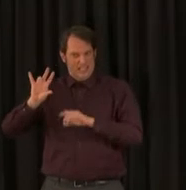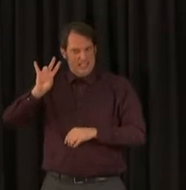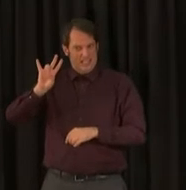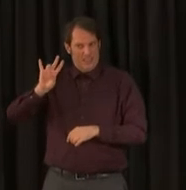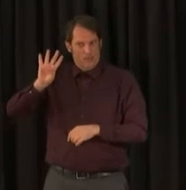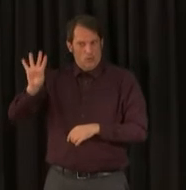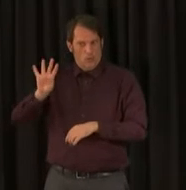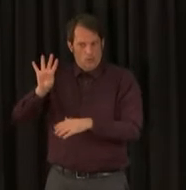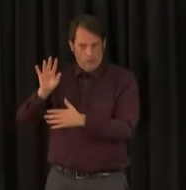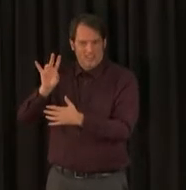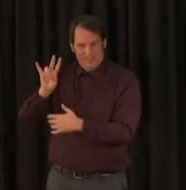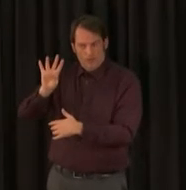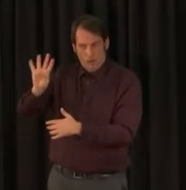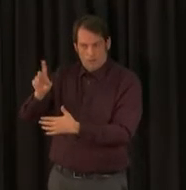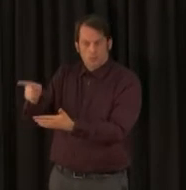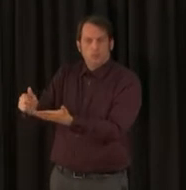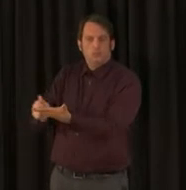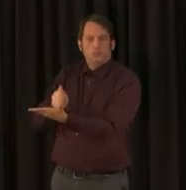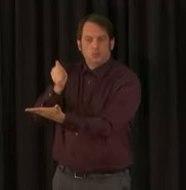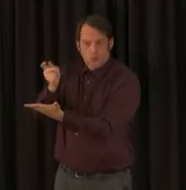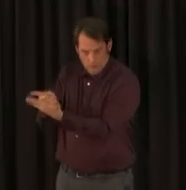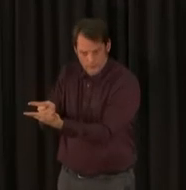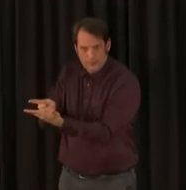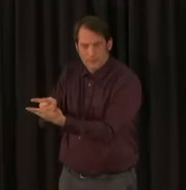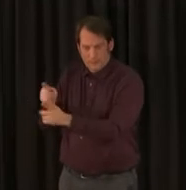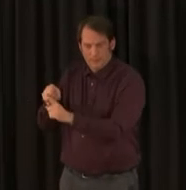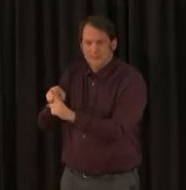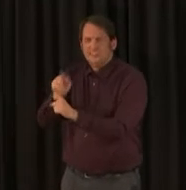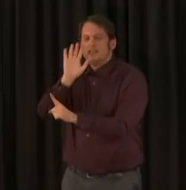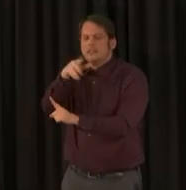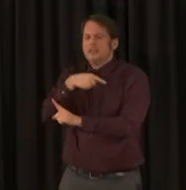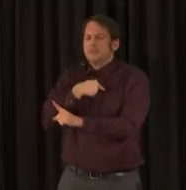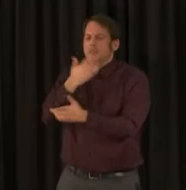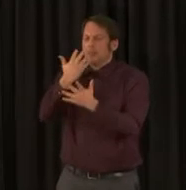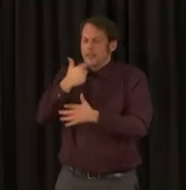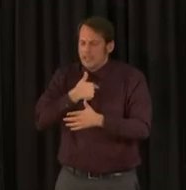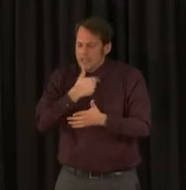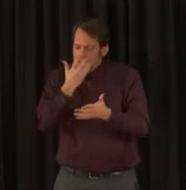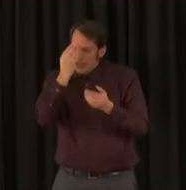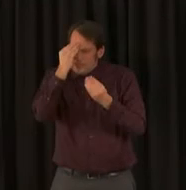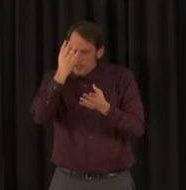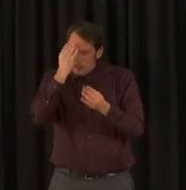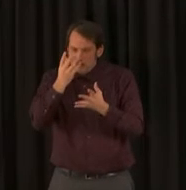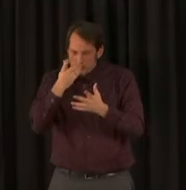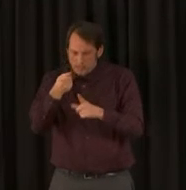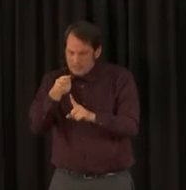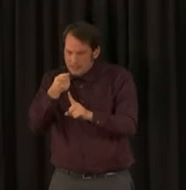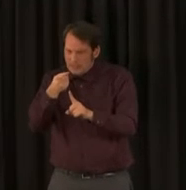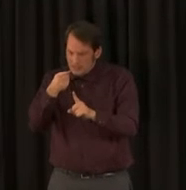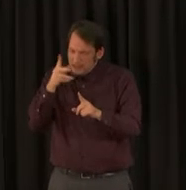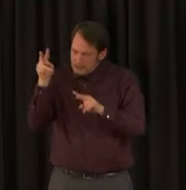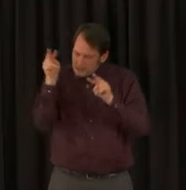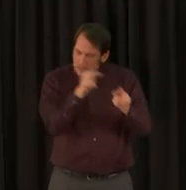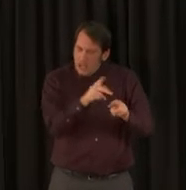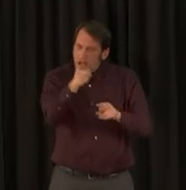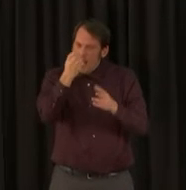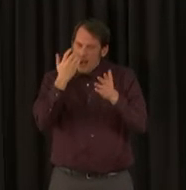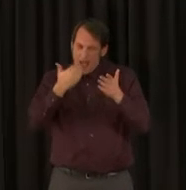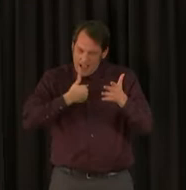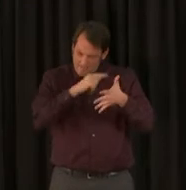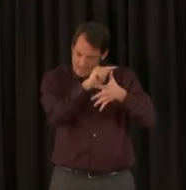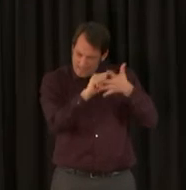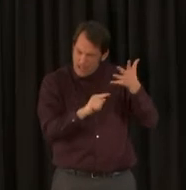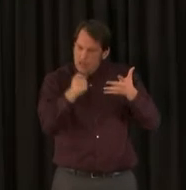don't want you guys to miss out on this funding, so please use the resources that are available to